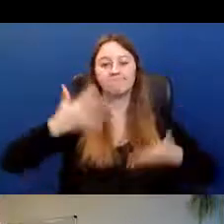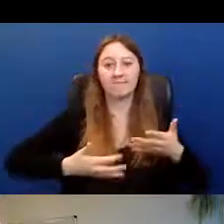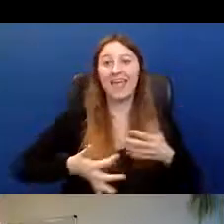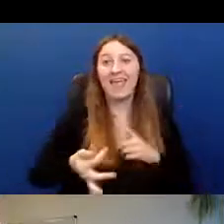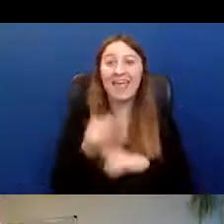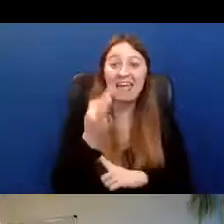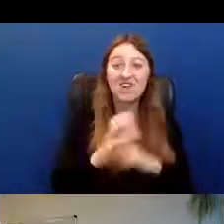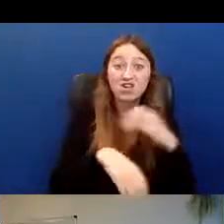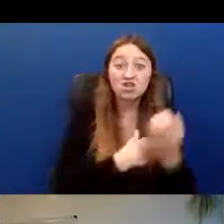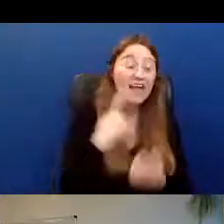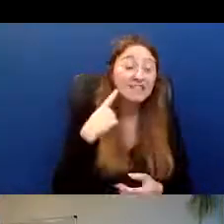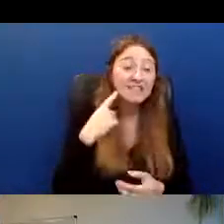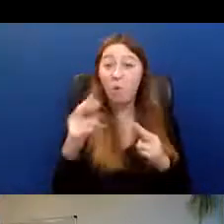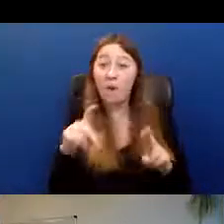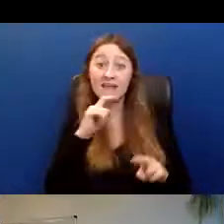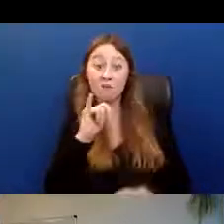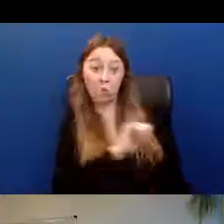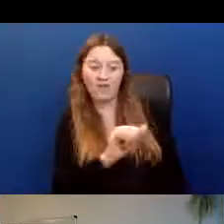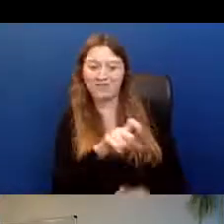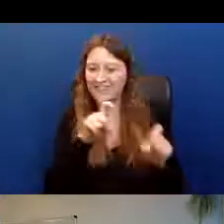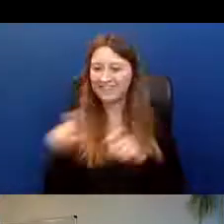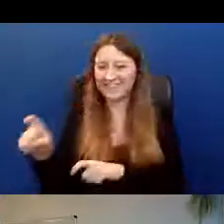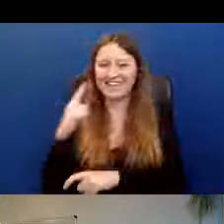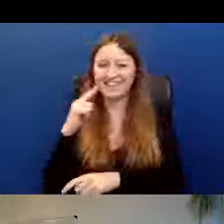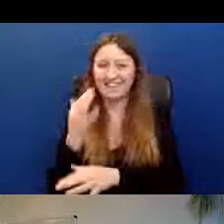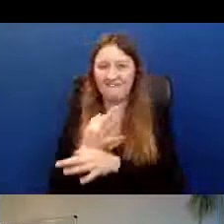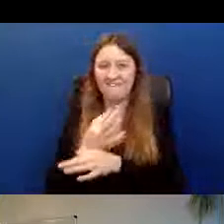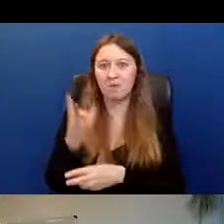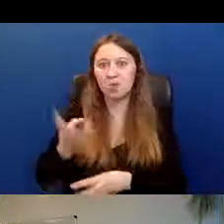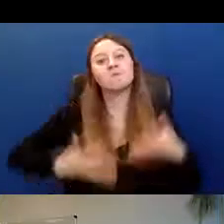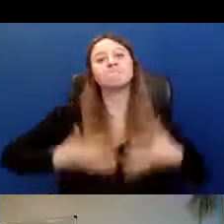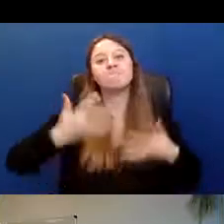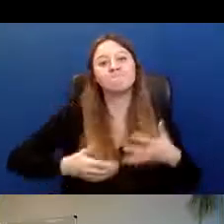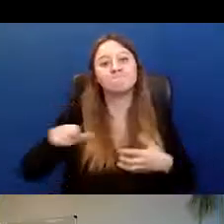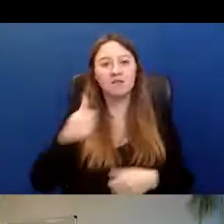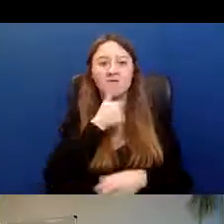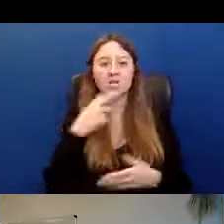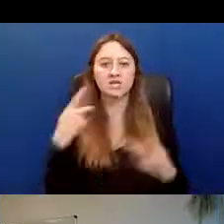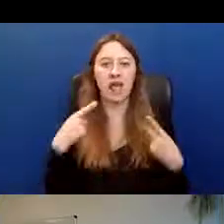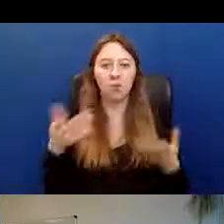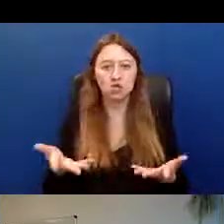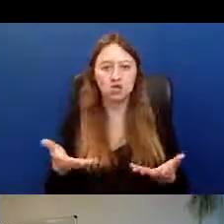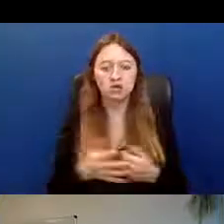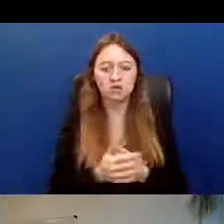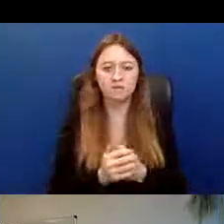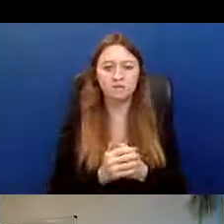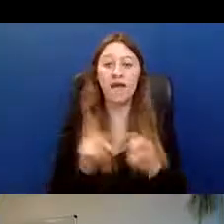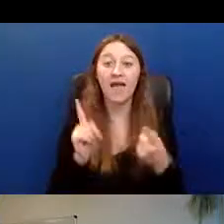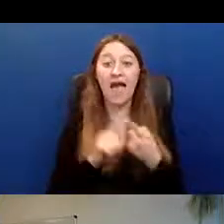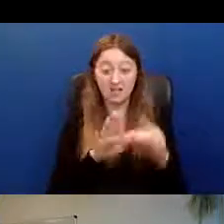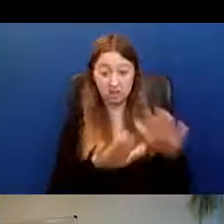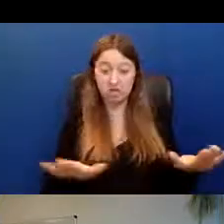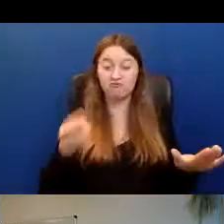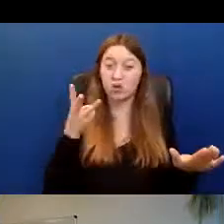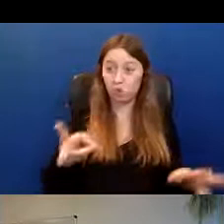hearing children, with deaf children, with deaf families, sign language may well be the first language that they use. And children will see